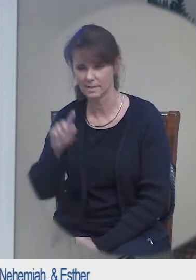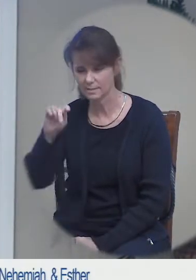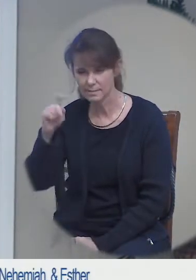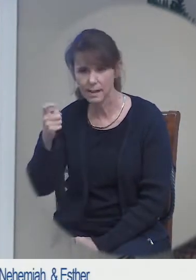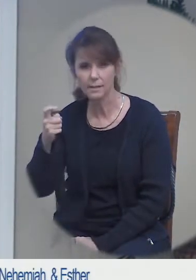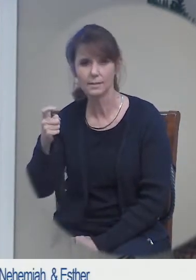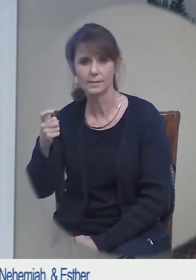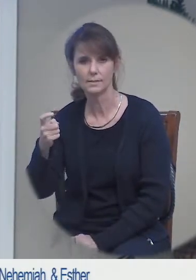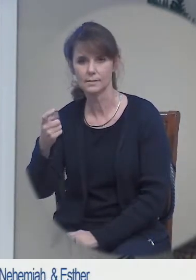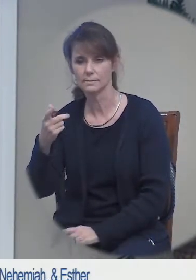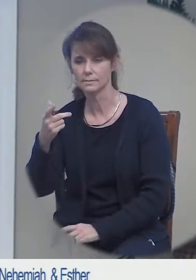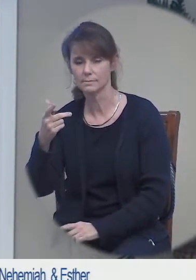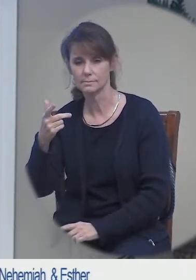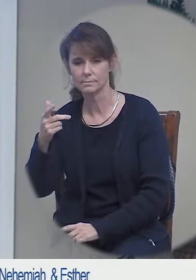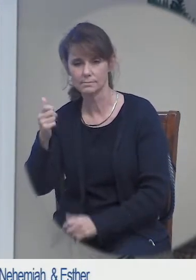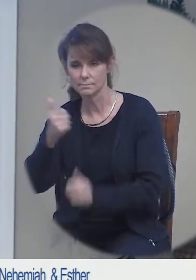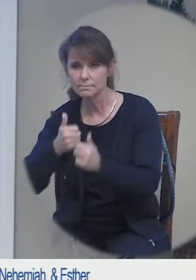families.